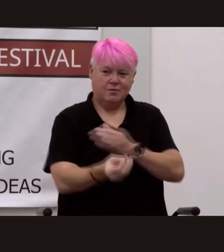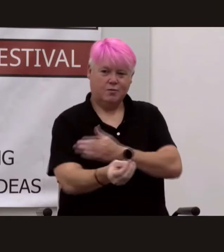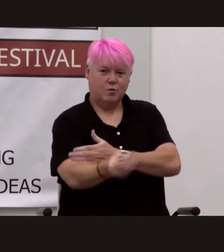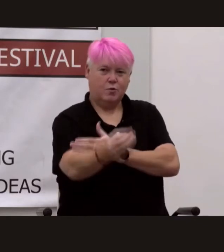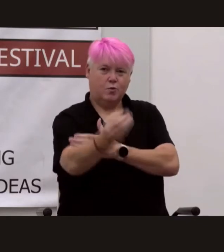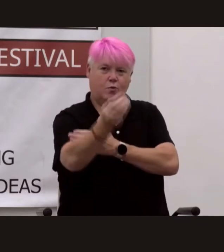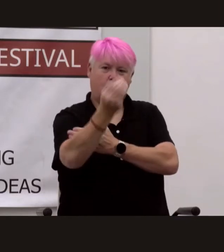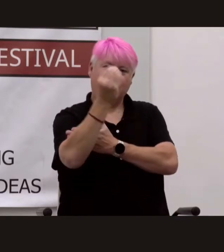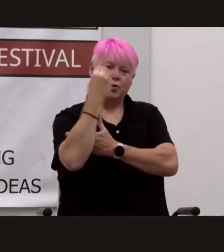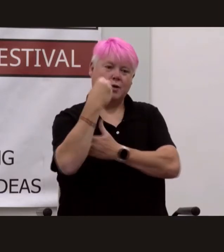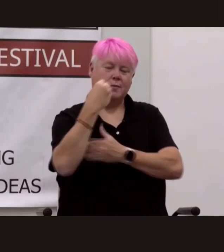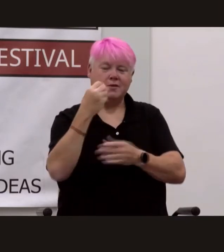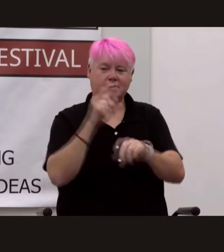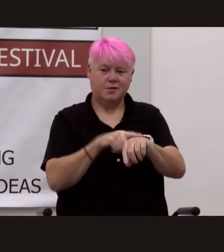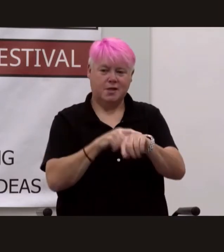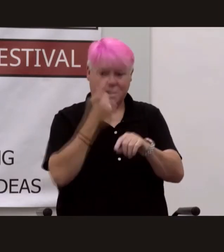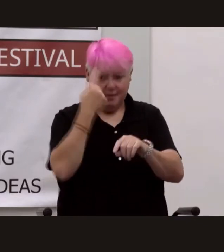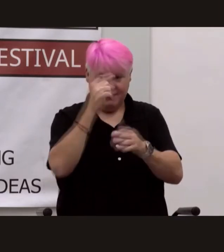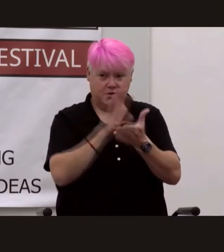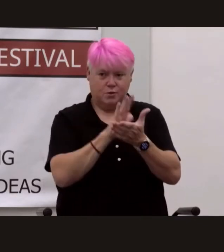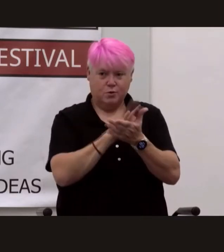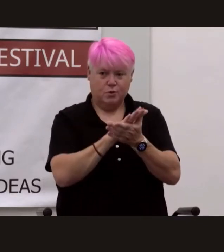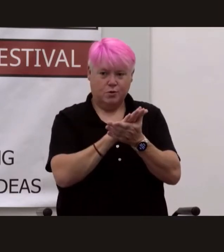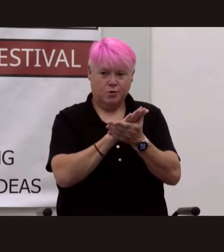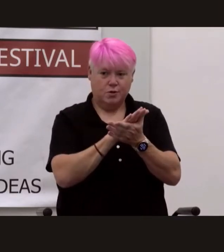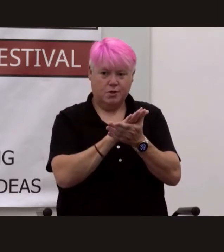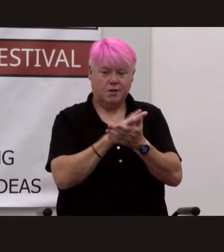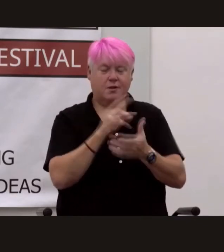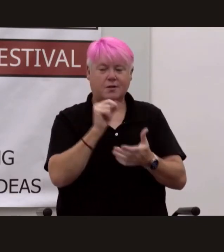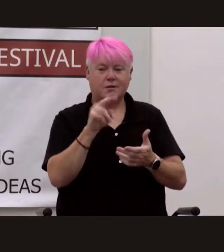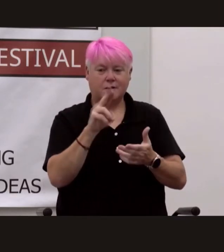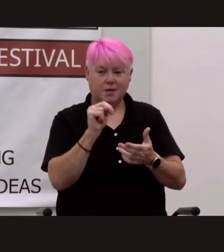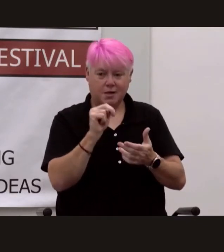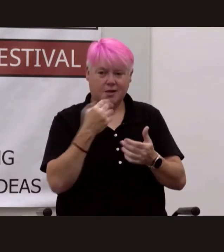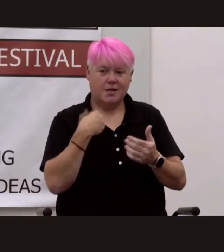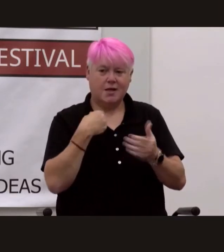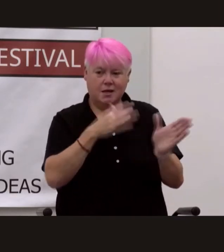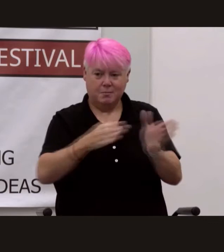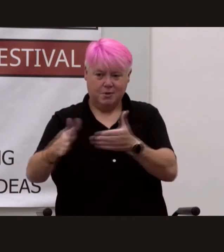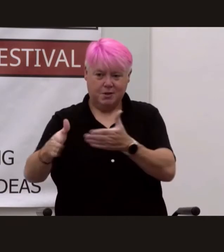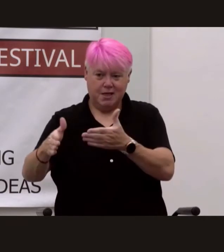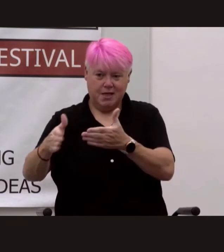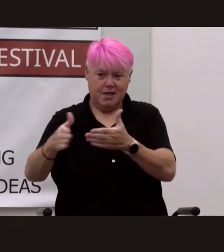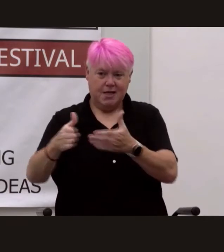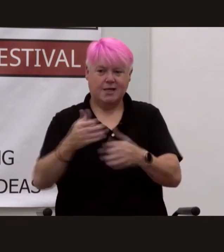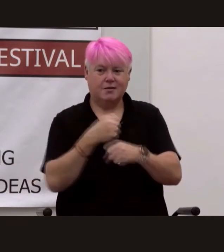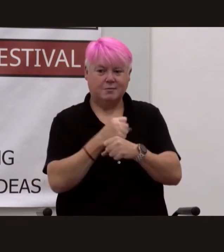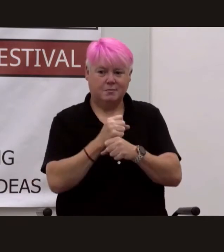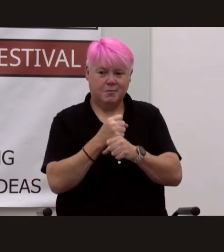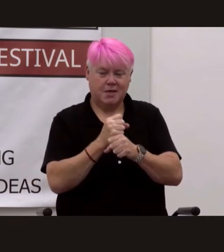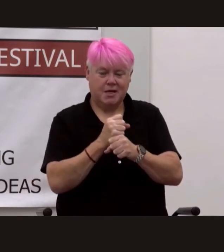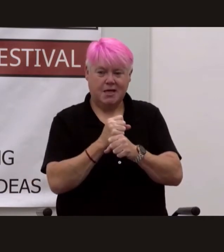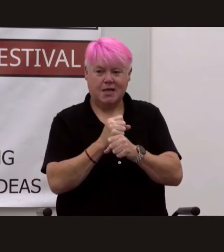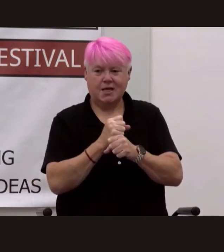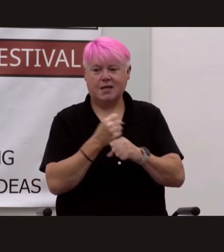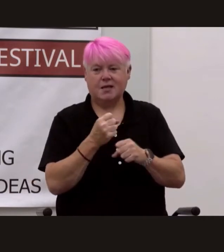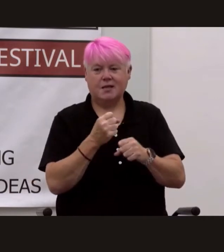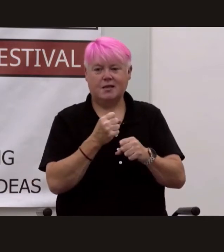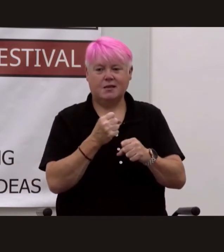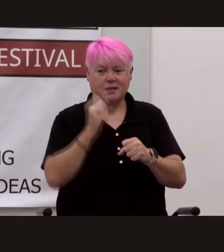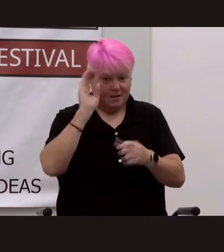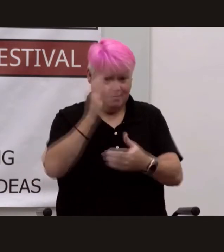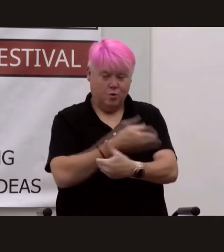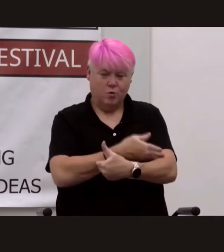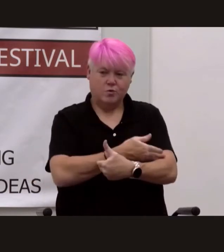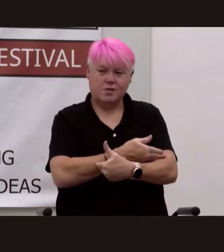school. The nun had a plan to resurrect the child from the ashes of his sad former life, to